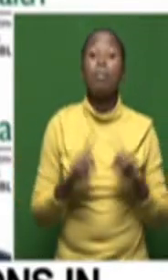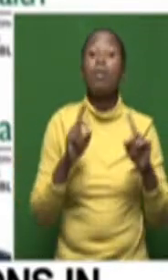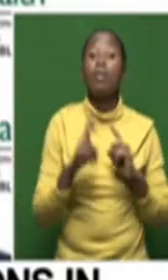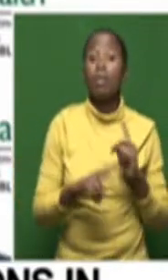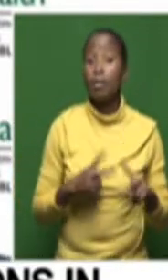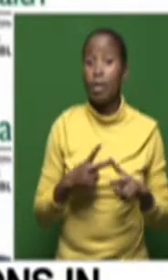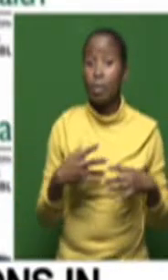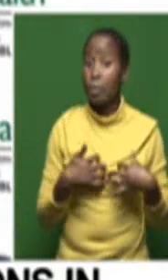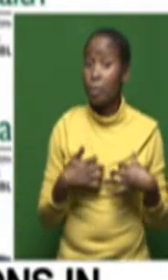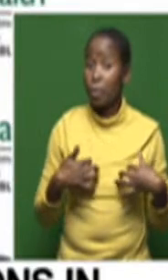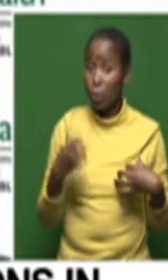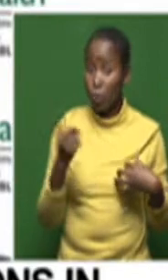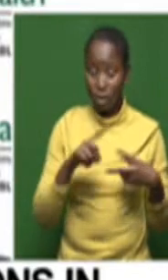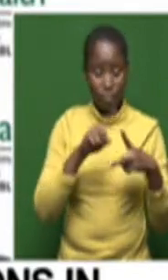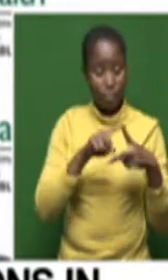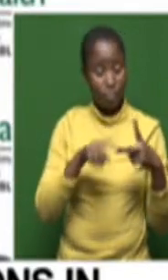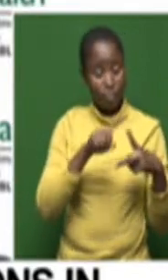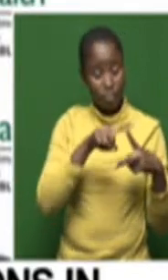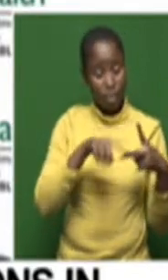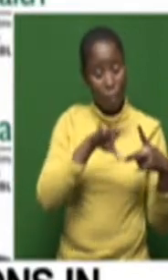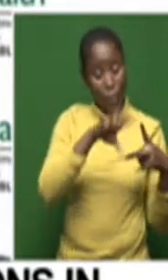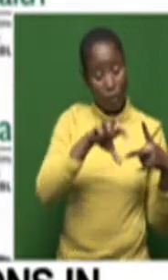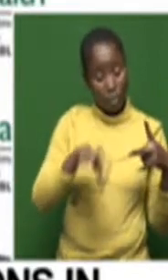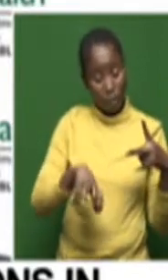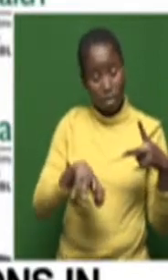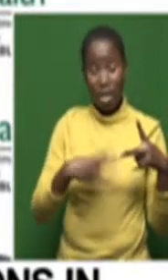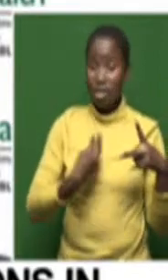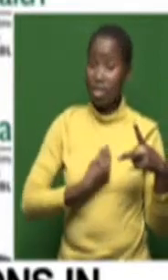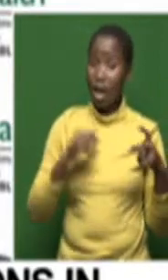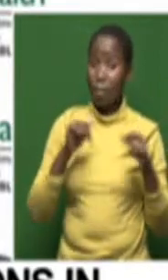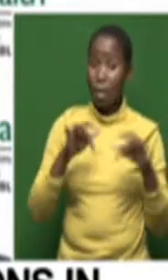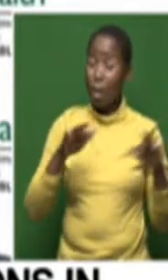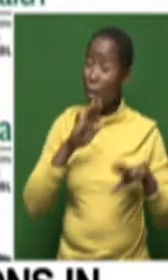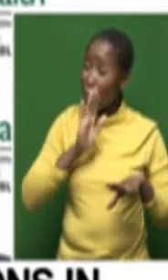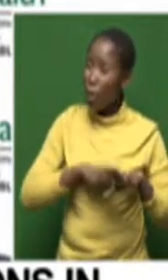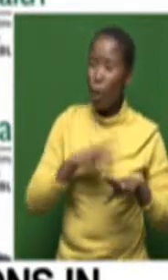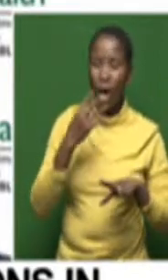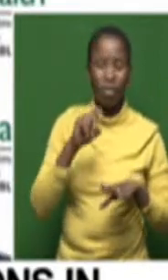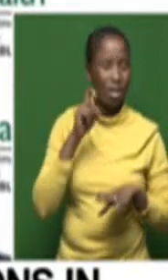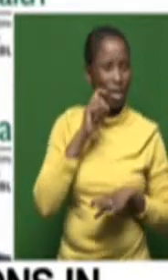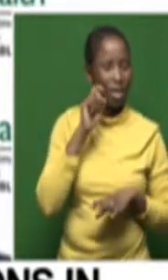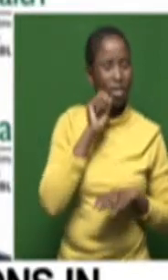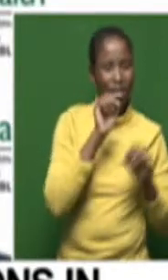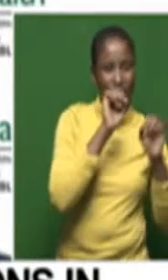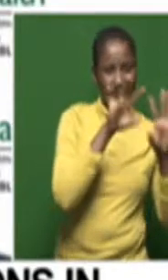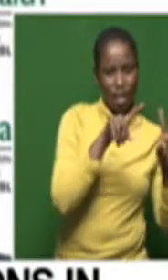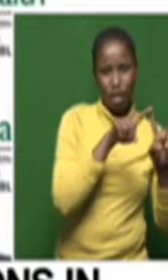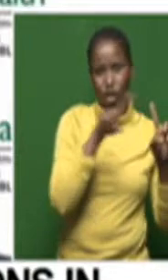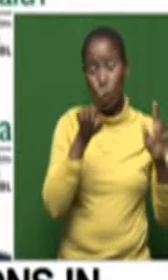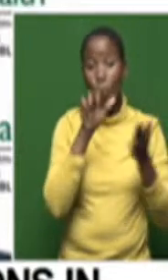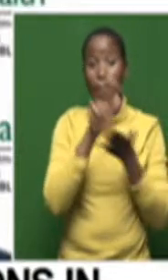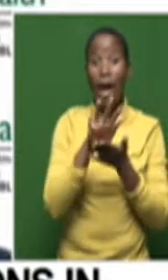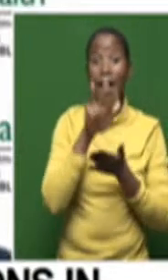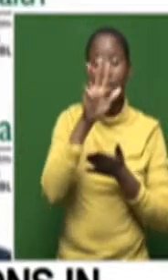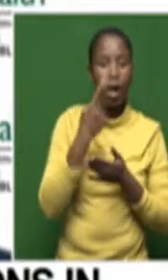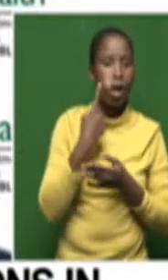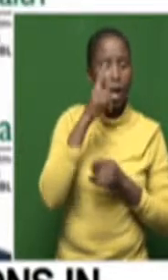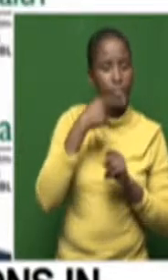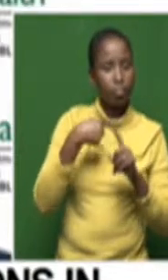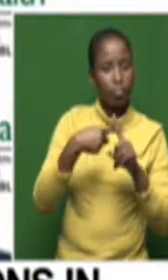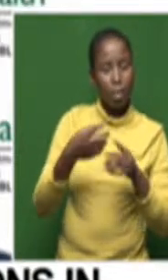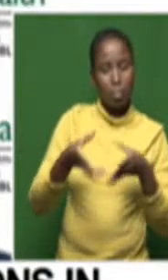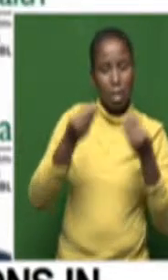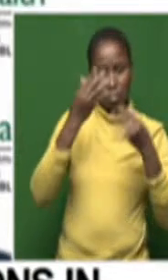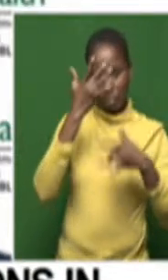both provinces, there has been more younger people between the ages of 10 and 19 who have been testing positive. While